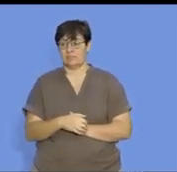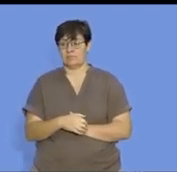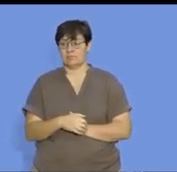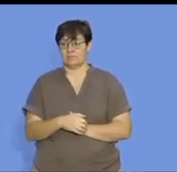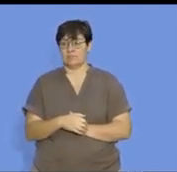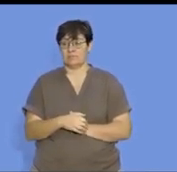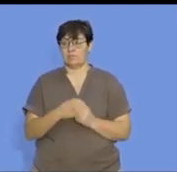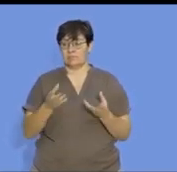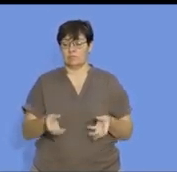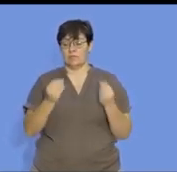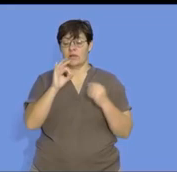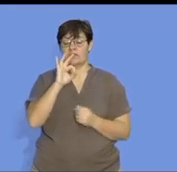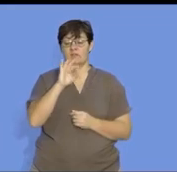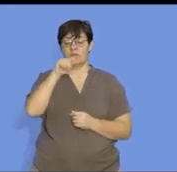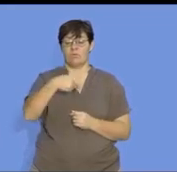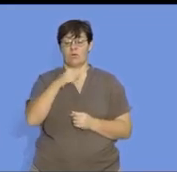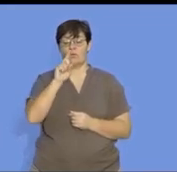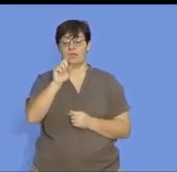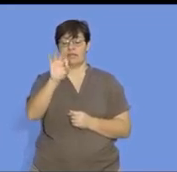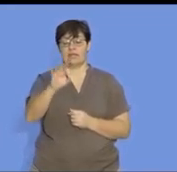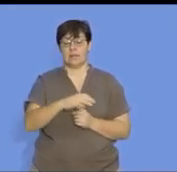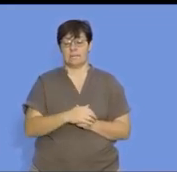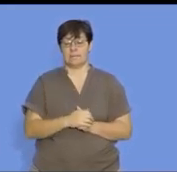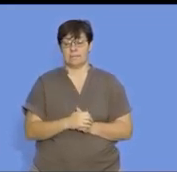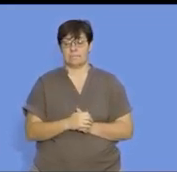And we get 3,13.